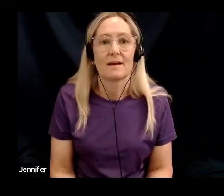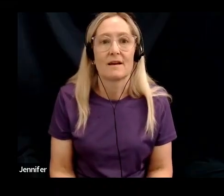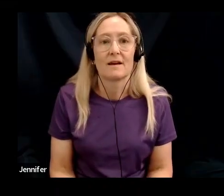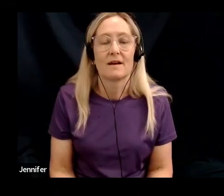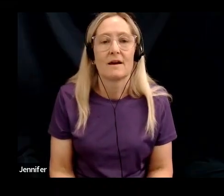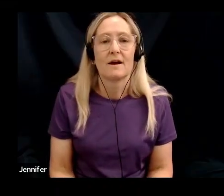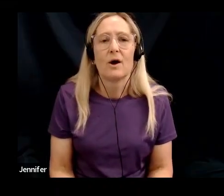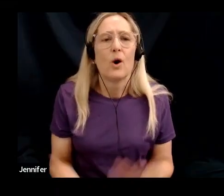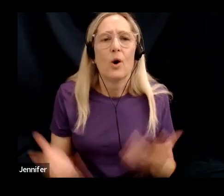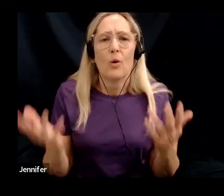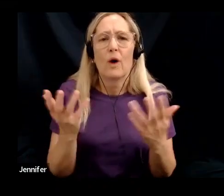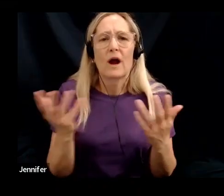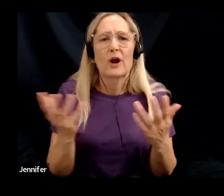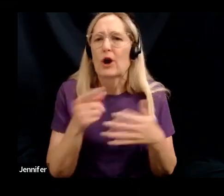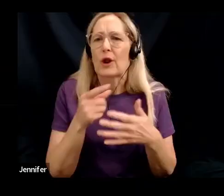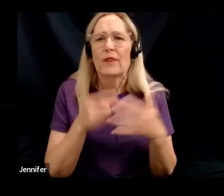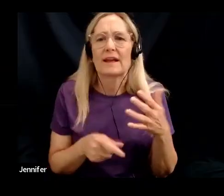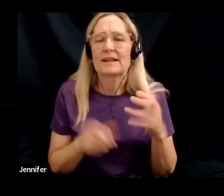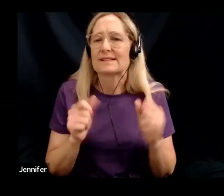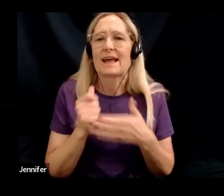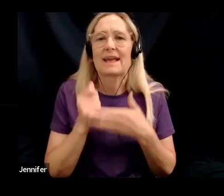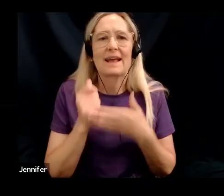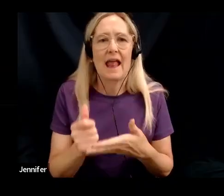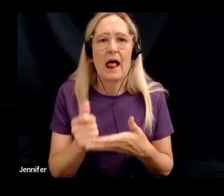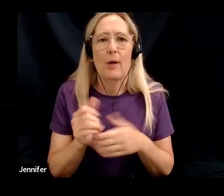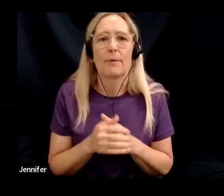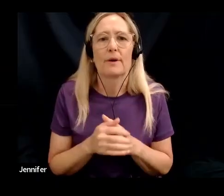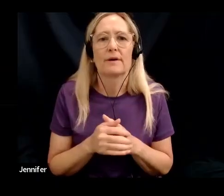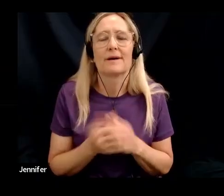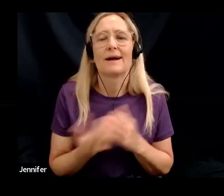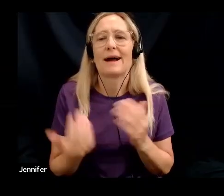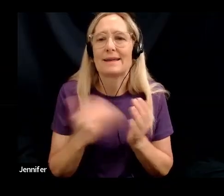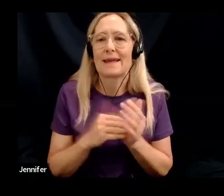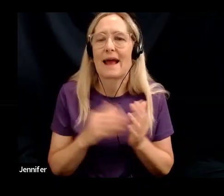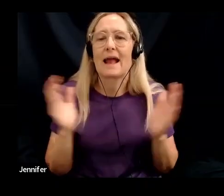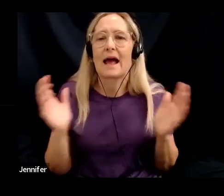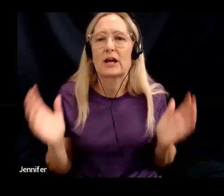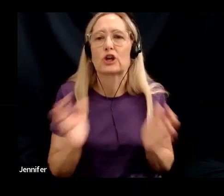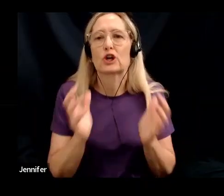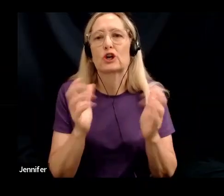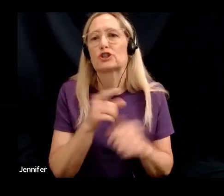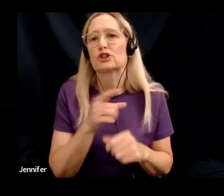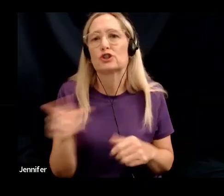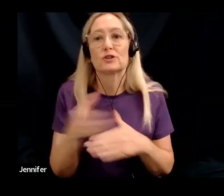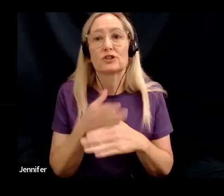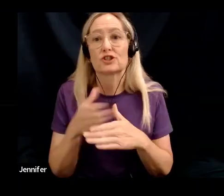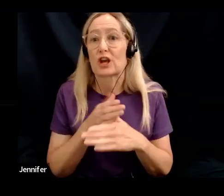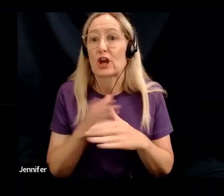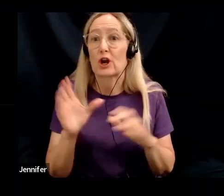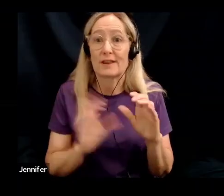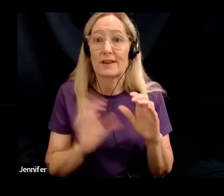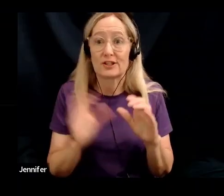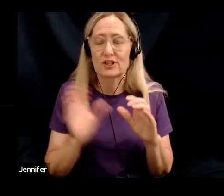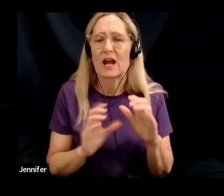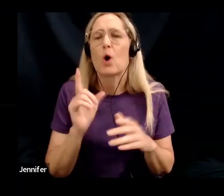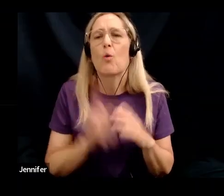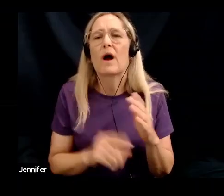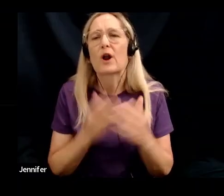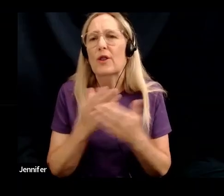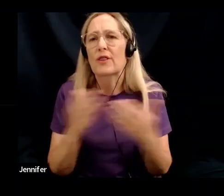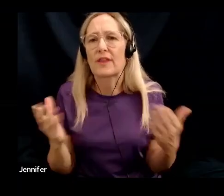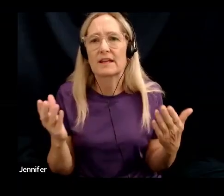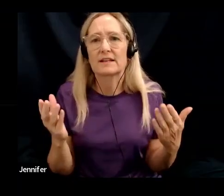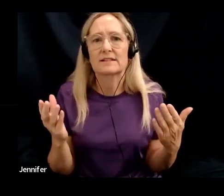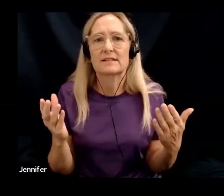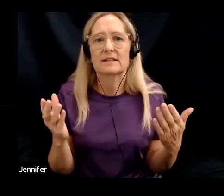So what are some things that can help? Again, I'm going to encourage people to share in the chat as well. Like, what are some things beyond